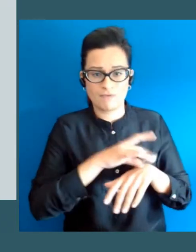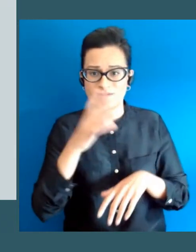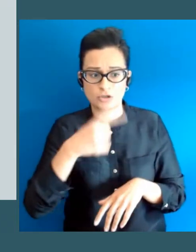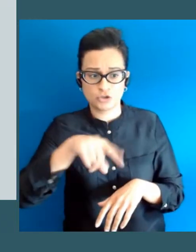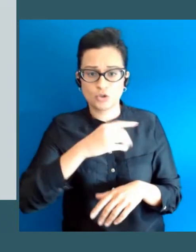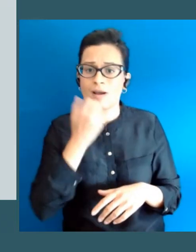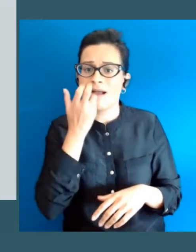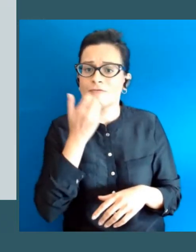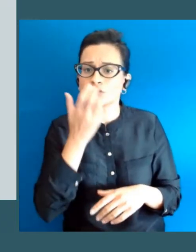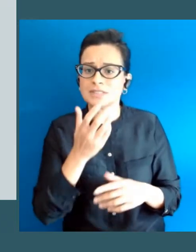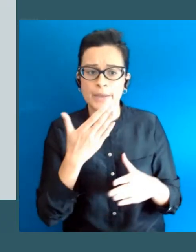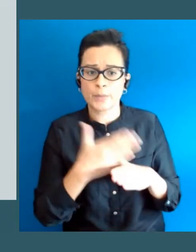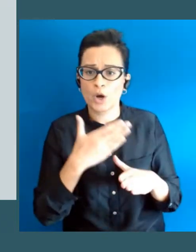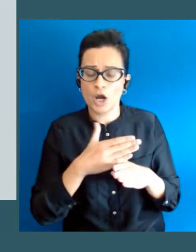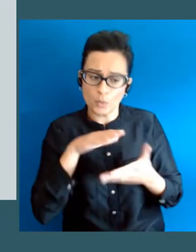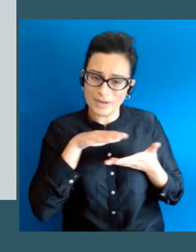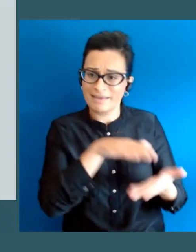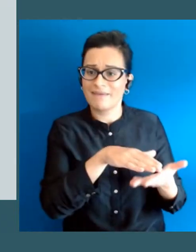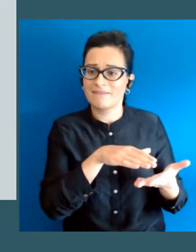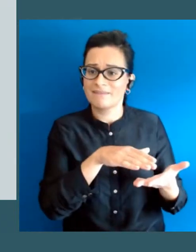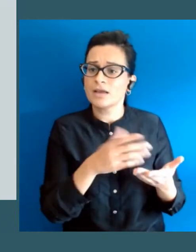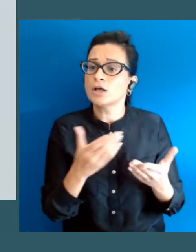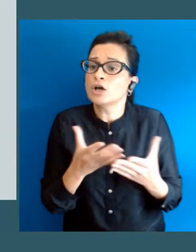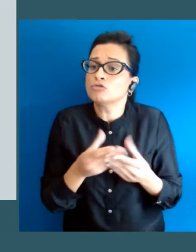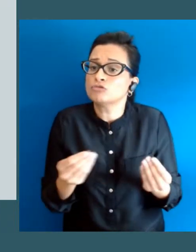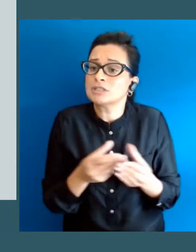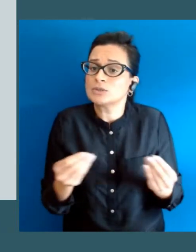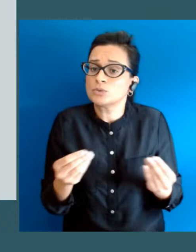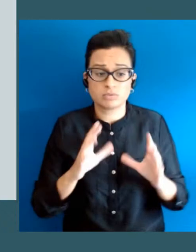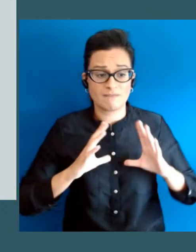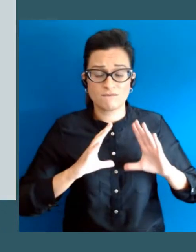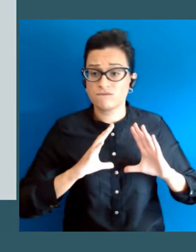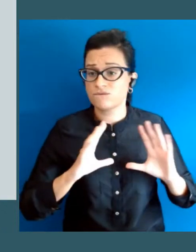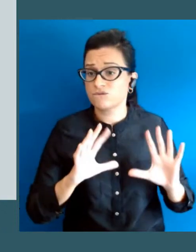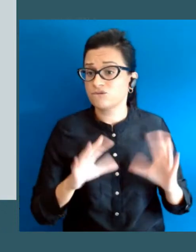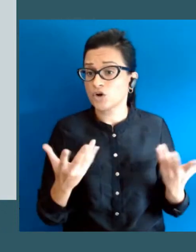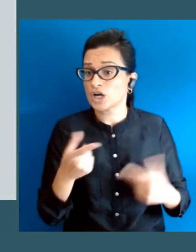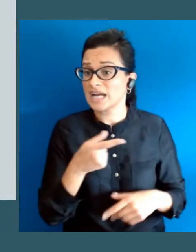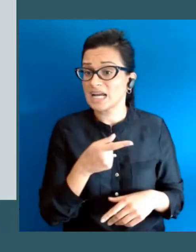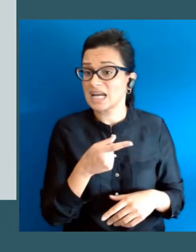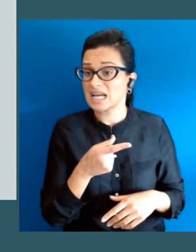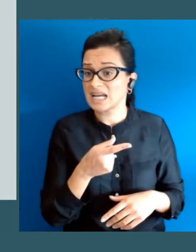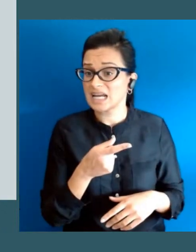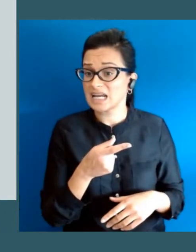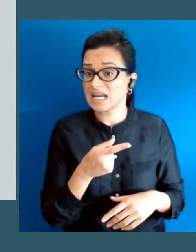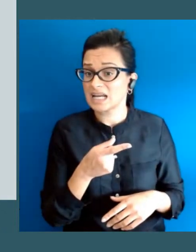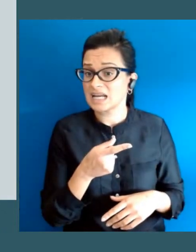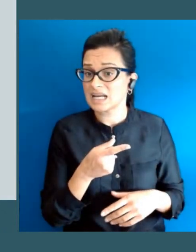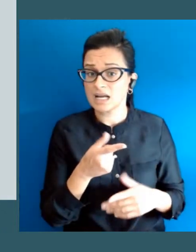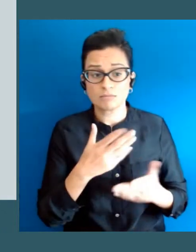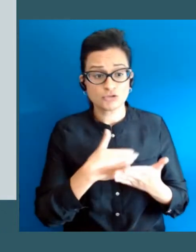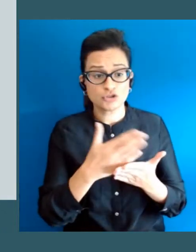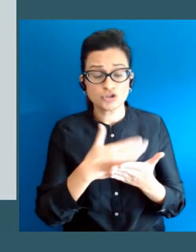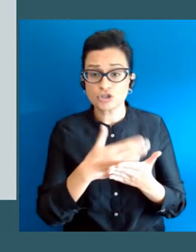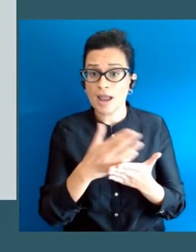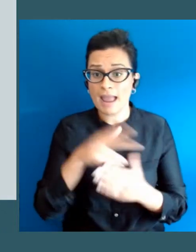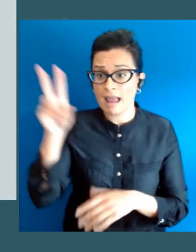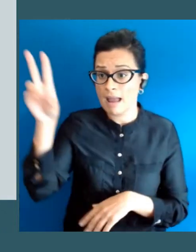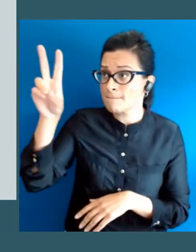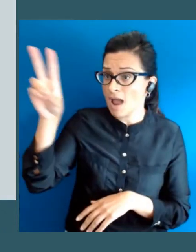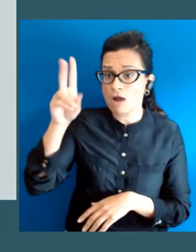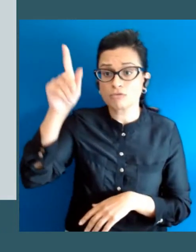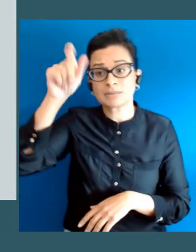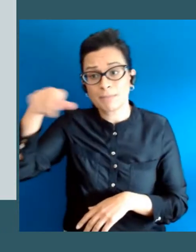practice. And all our resources are free for you to download, share with your parents, your patients and parents